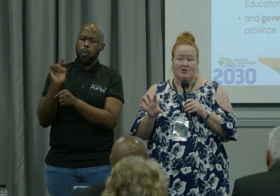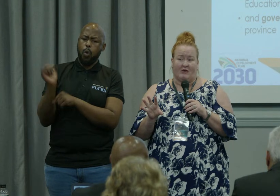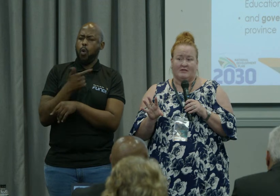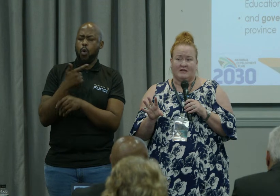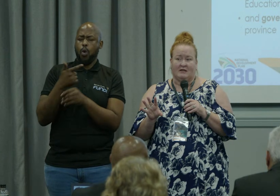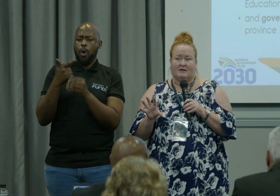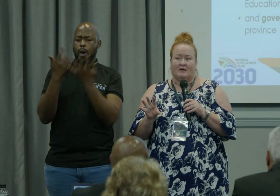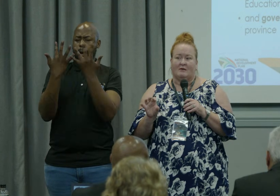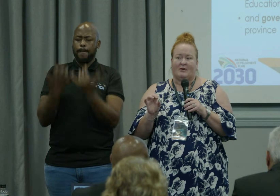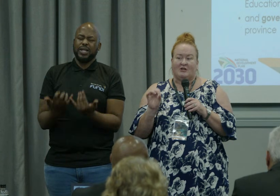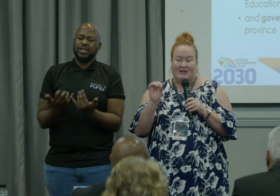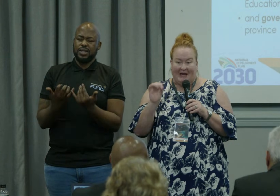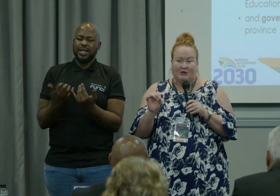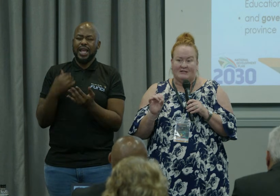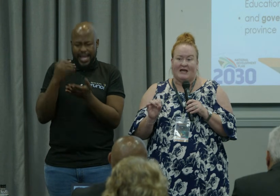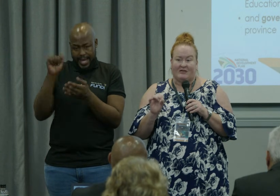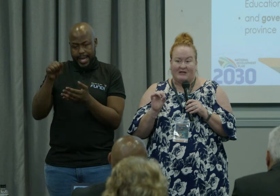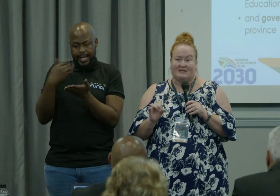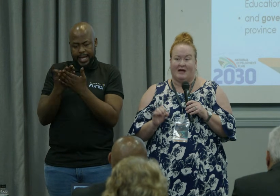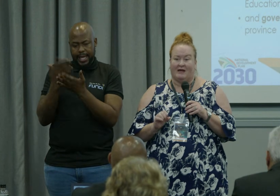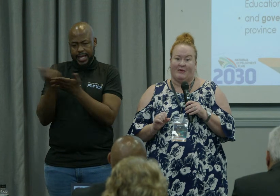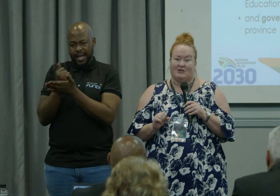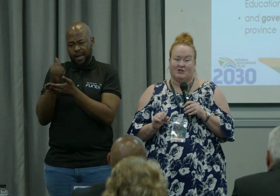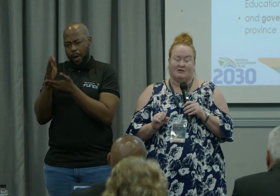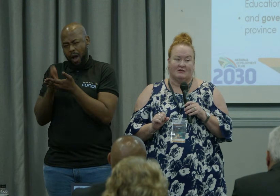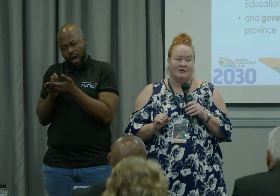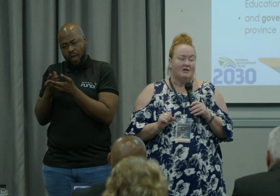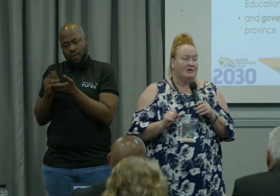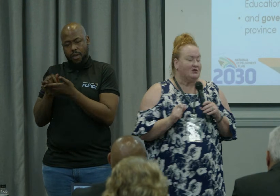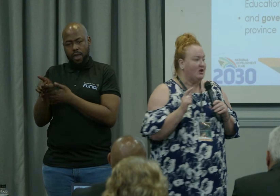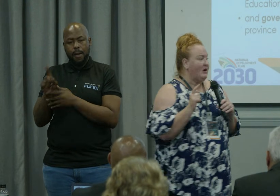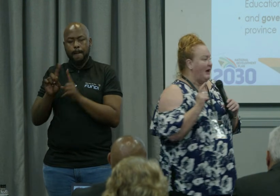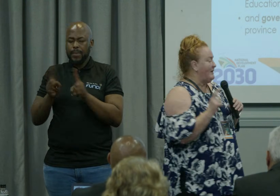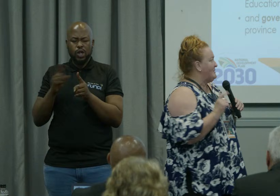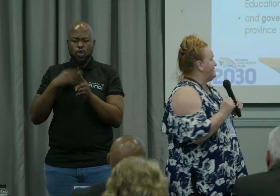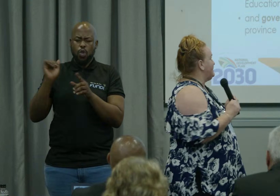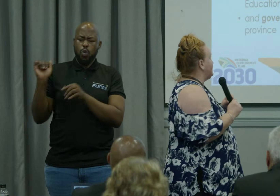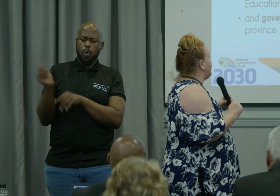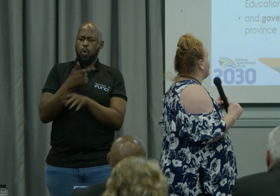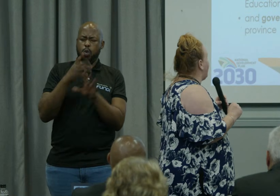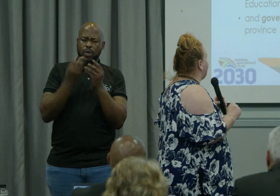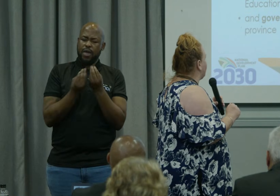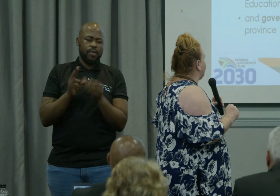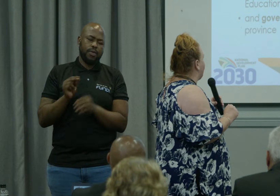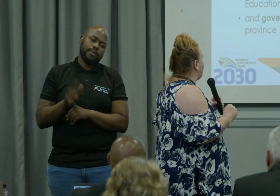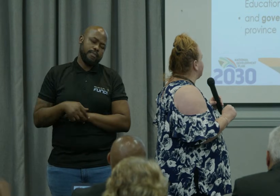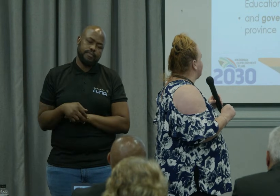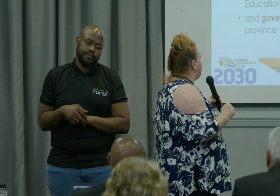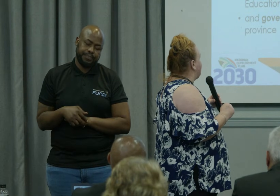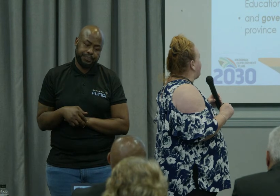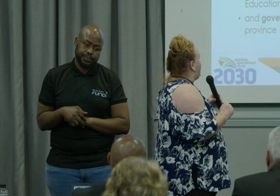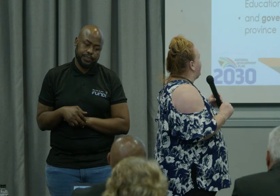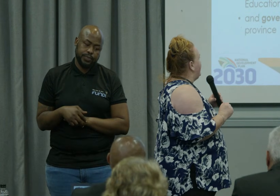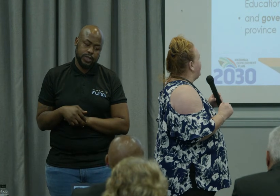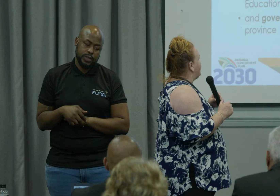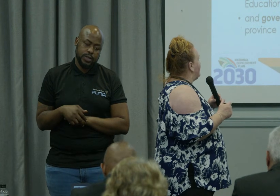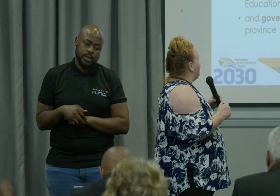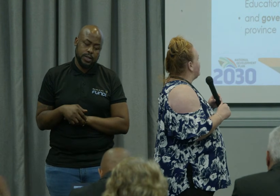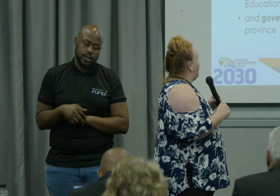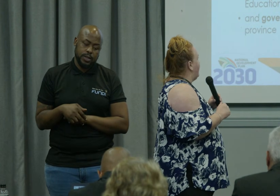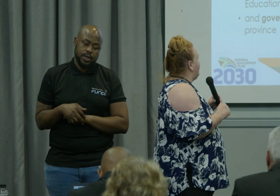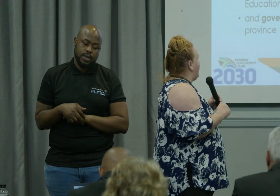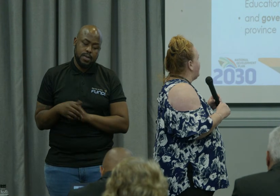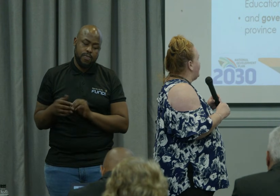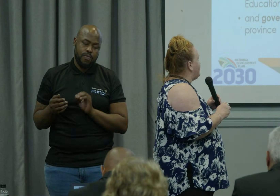the majority, but it cannot take the entire budget. So our MECs need to have a look at that. Then the